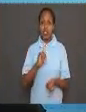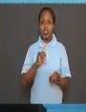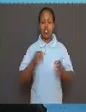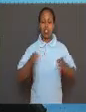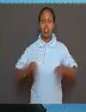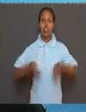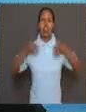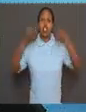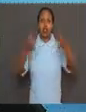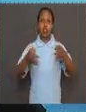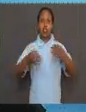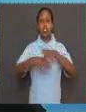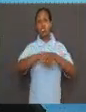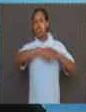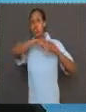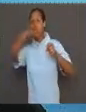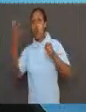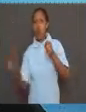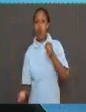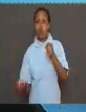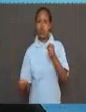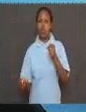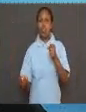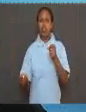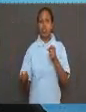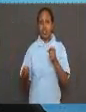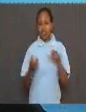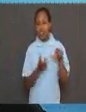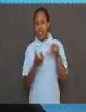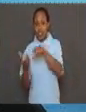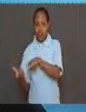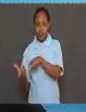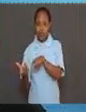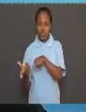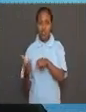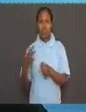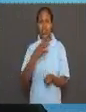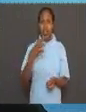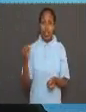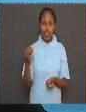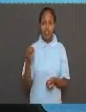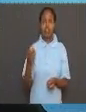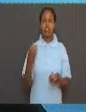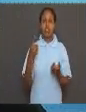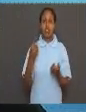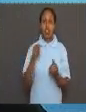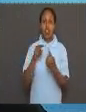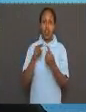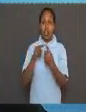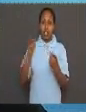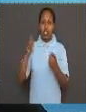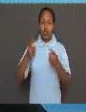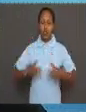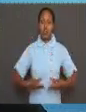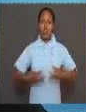transmitted throughout the entire liquid and against the